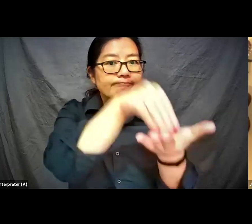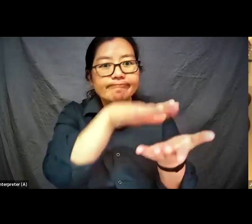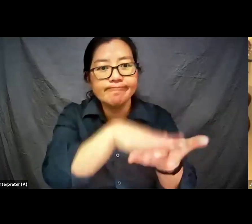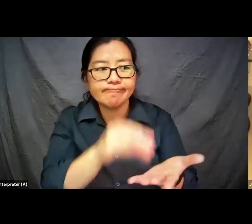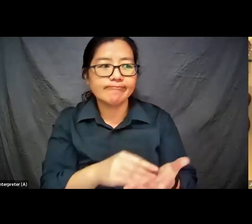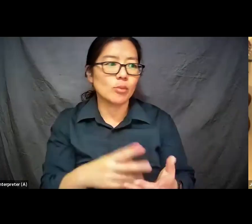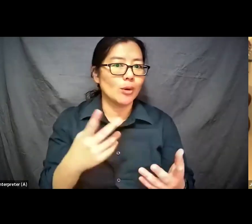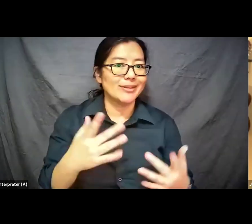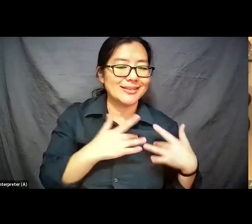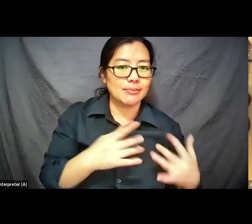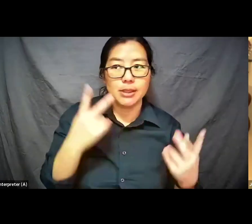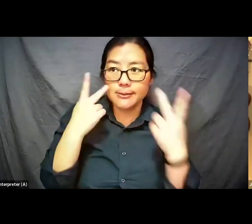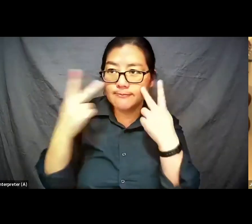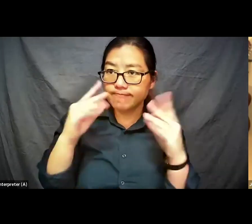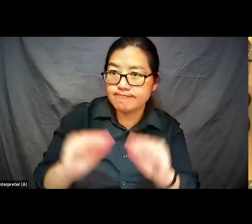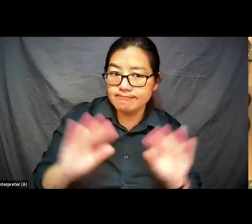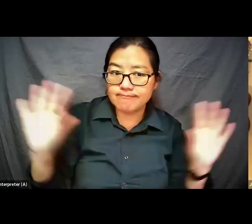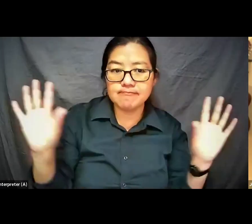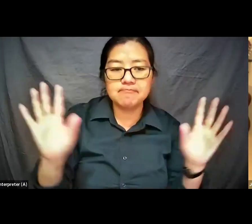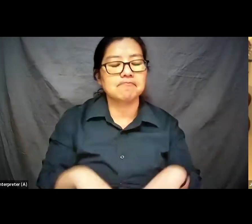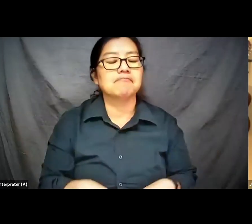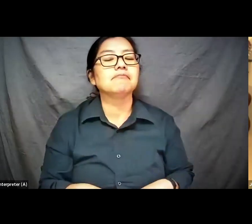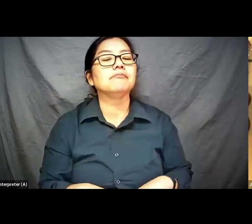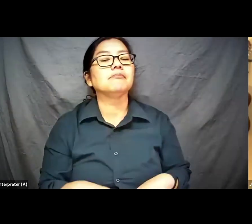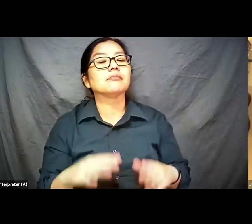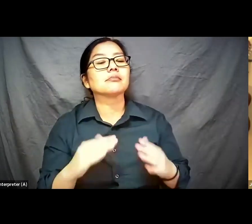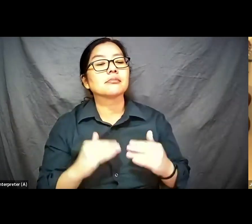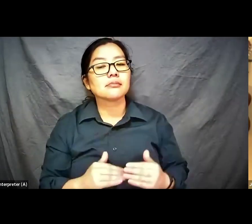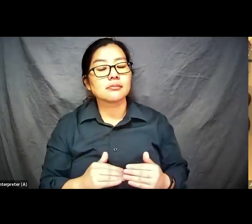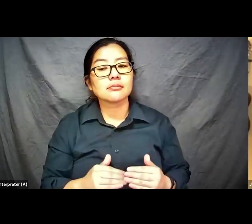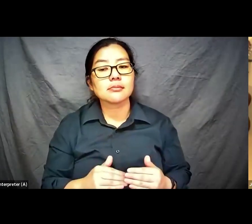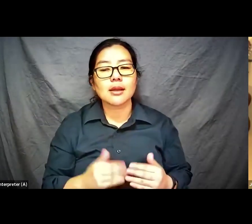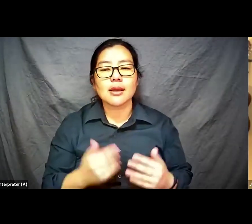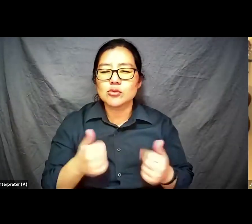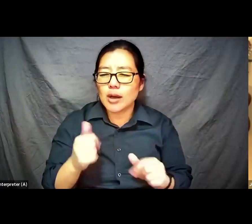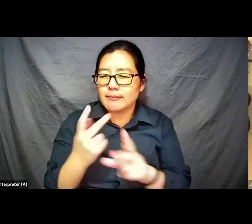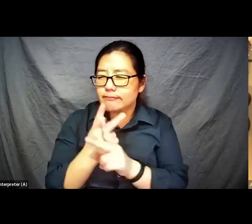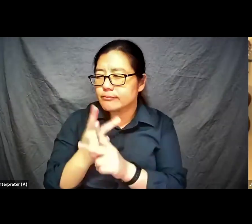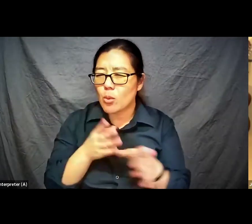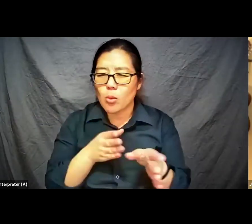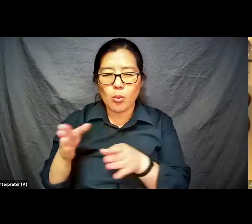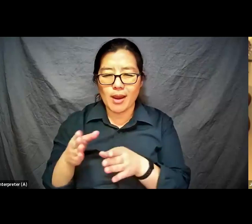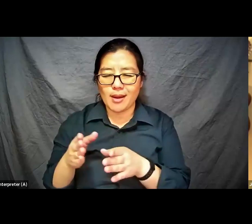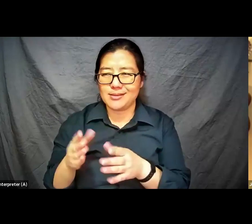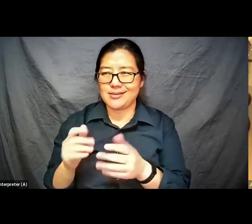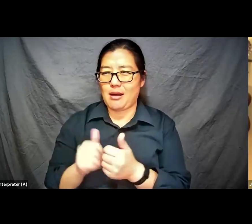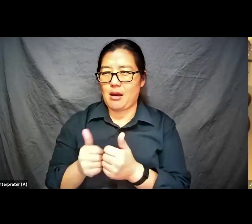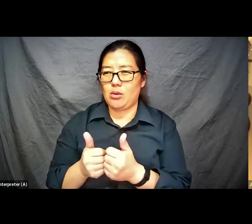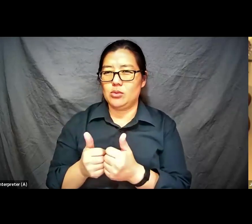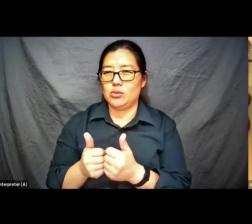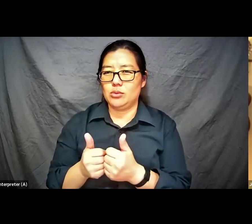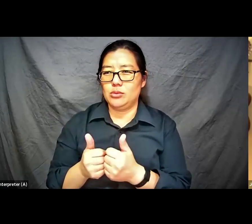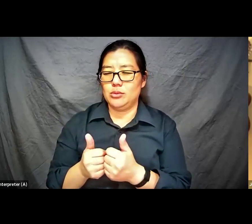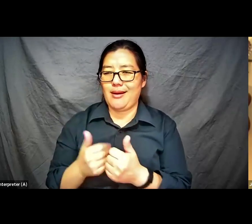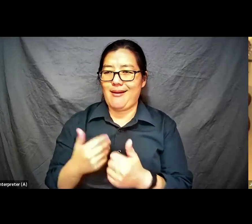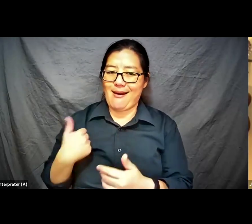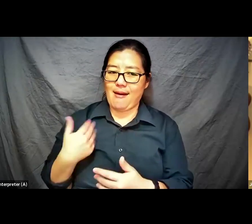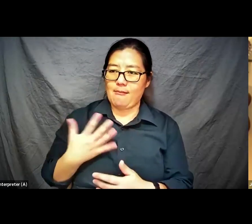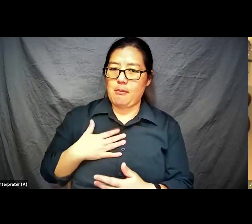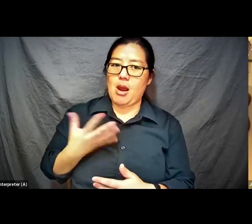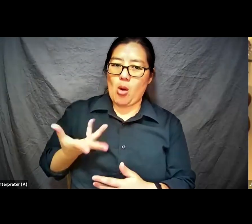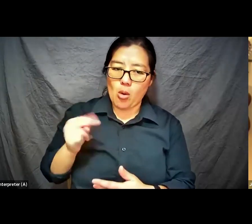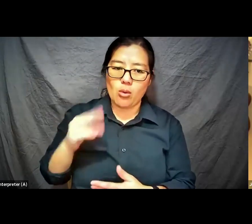these powers of like that nothing can ever change and that we don't have any power. And so storytelling for me most recently has